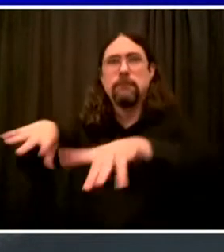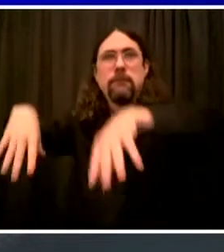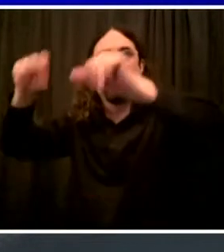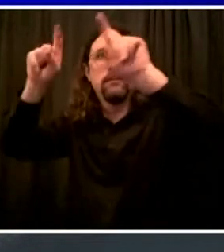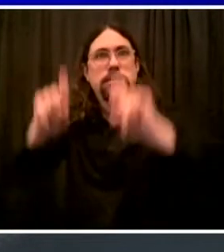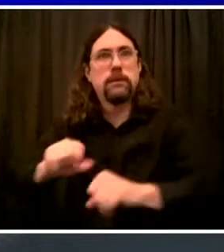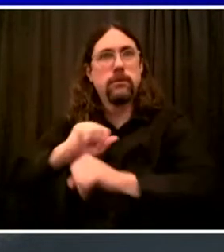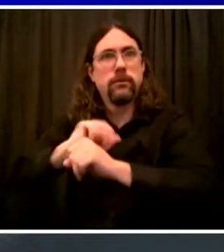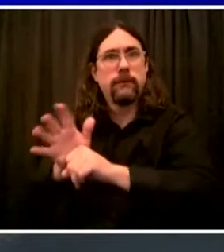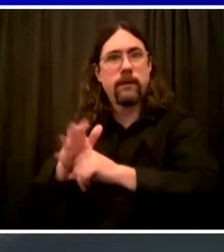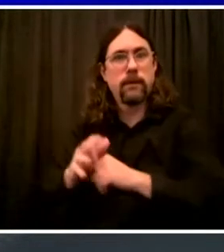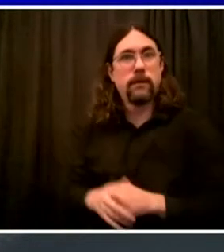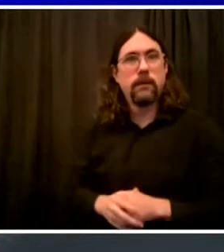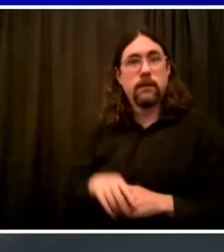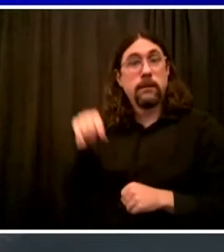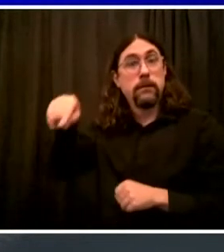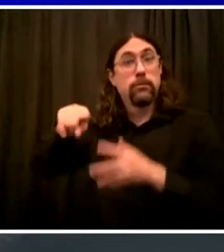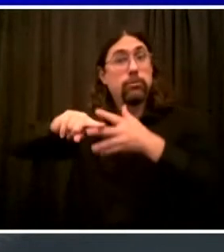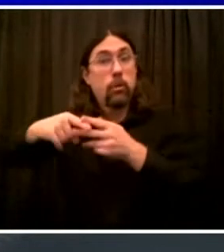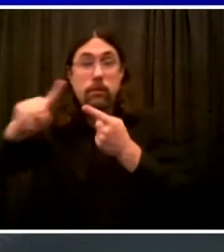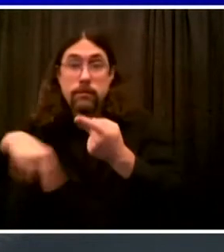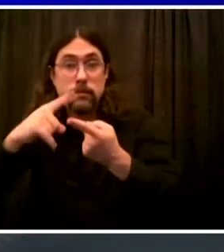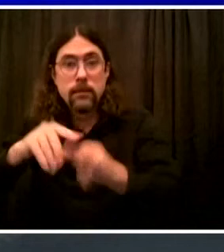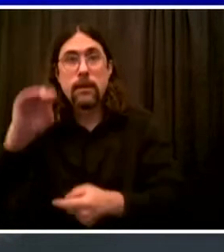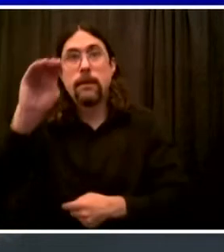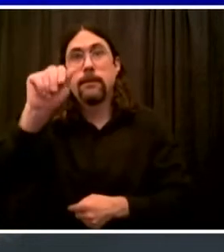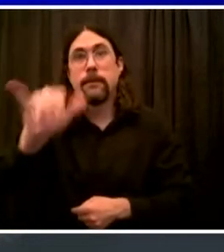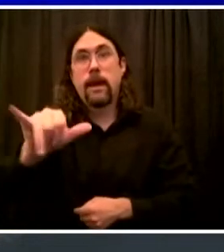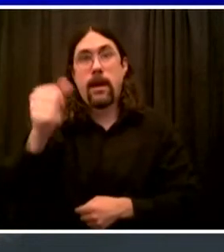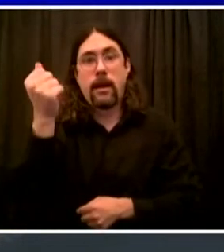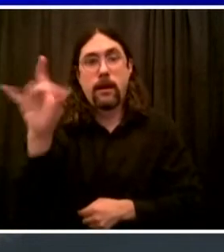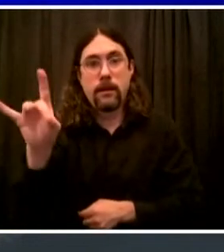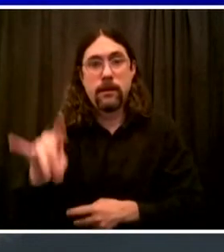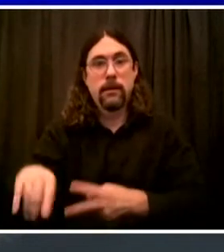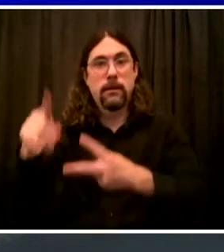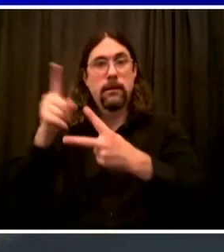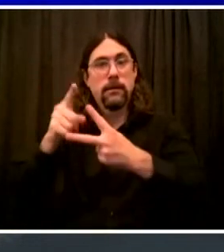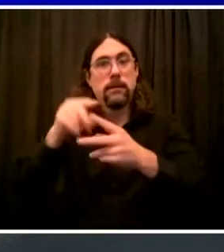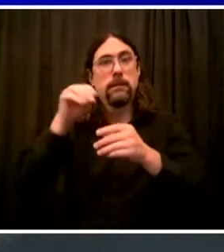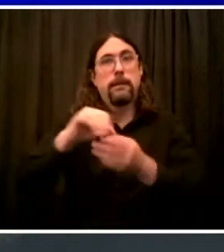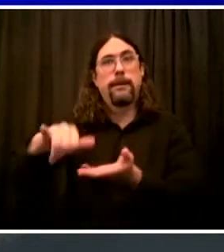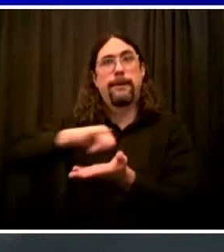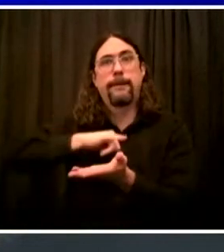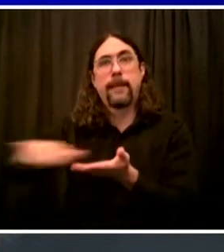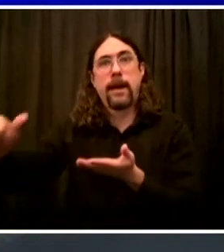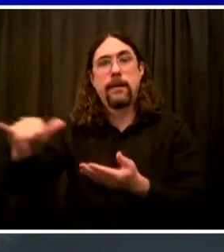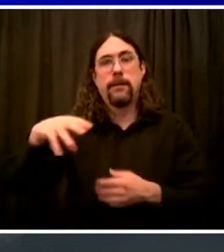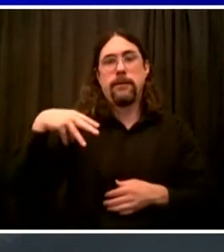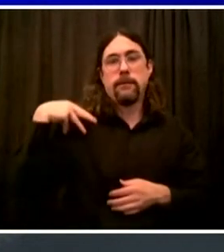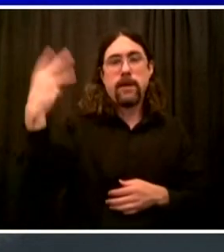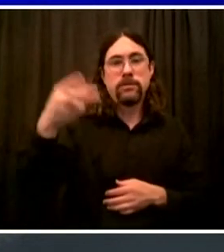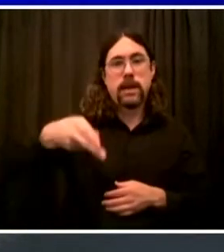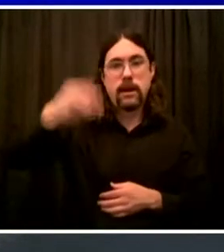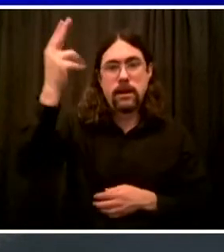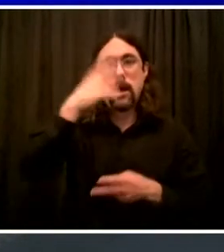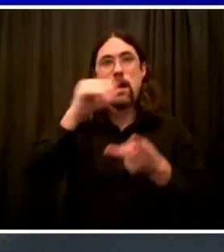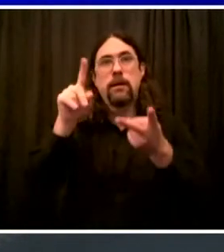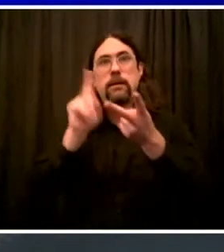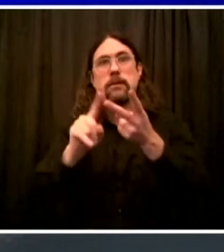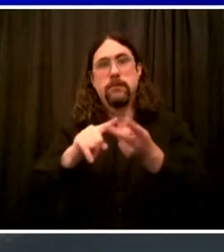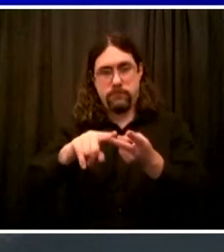High Bridge Rec Center in Washington Heights, in Brooklyn, 1223 Coney Island Avenue. Those two sites will bring our overall capacity